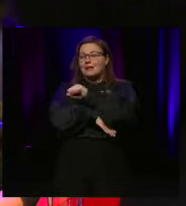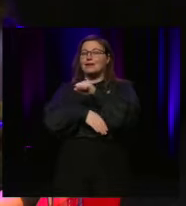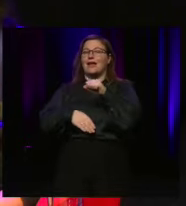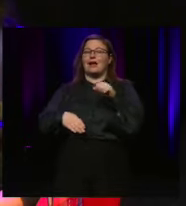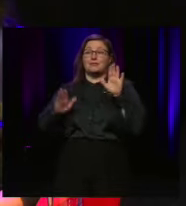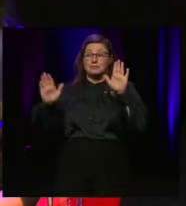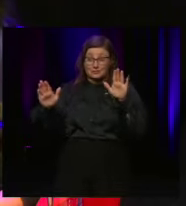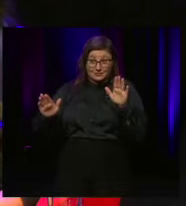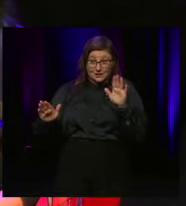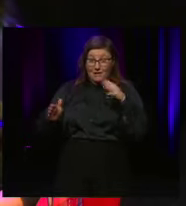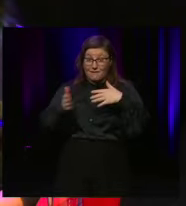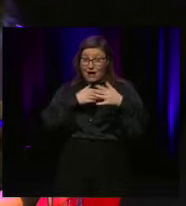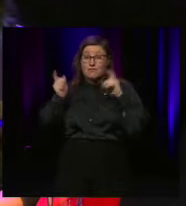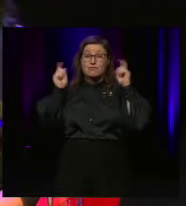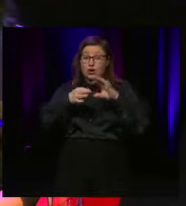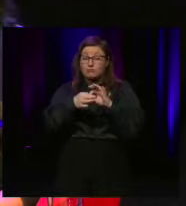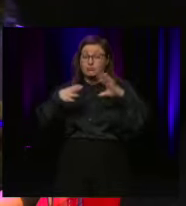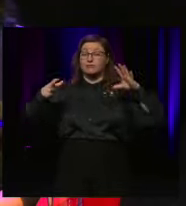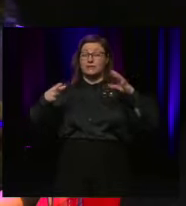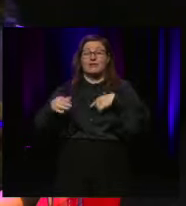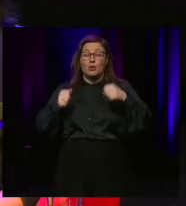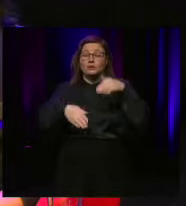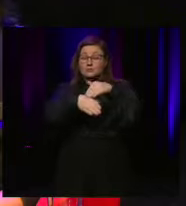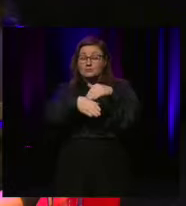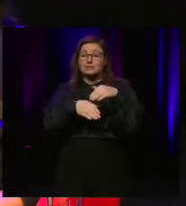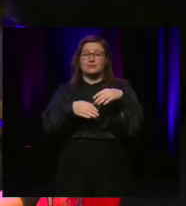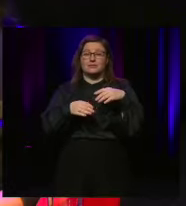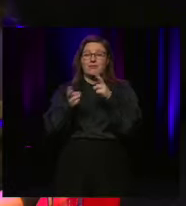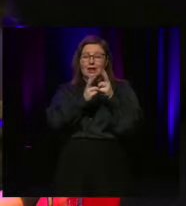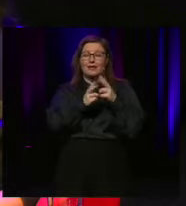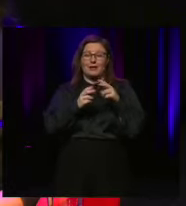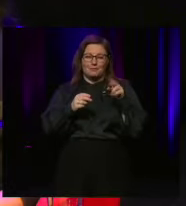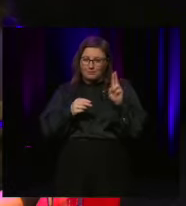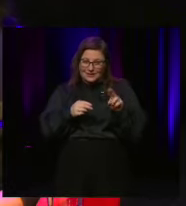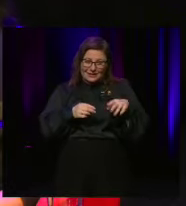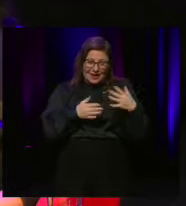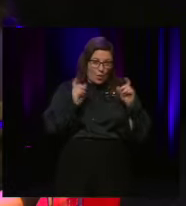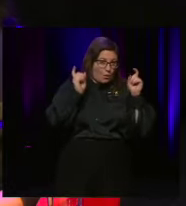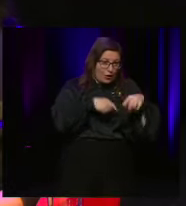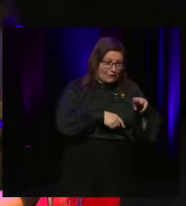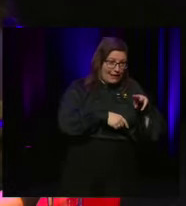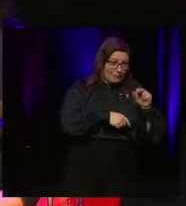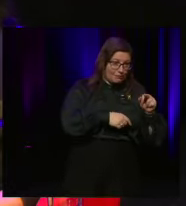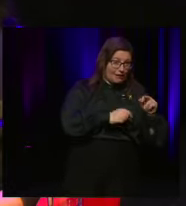cannot have one without the other, why you cannot have human rights without democracy and vice versa.